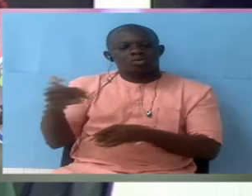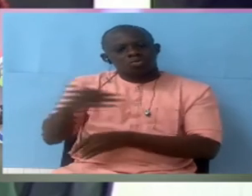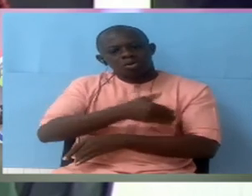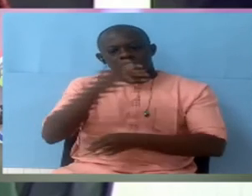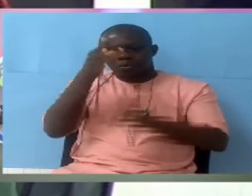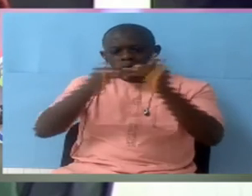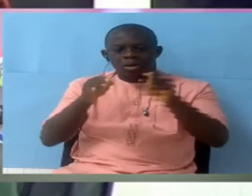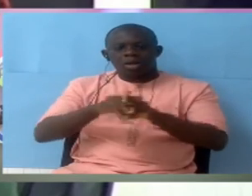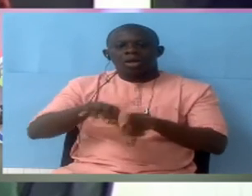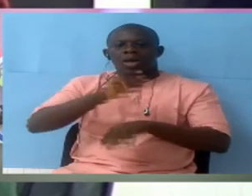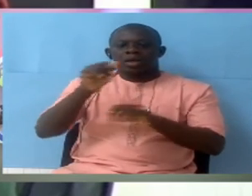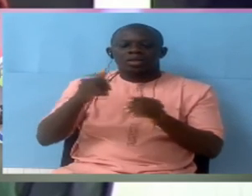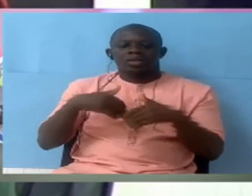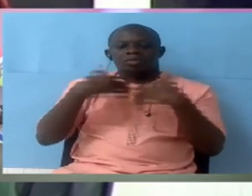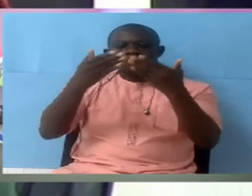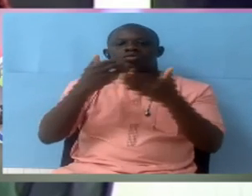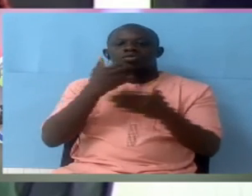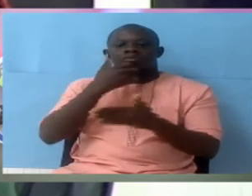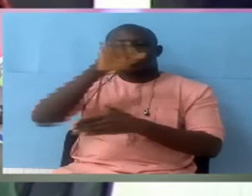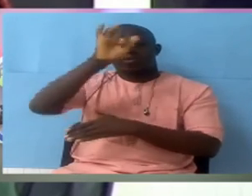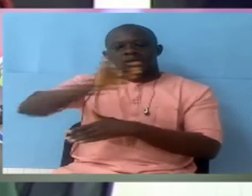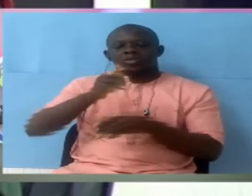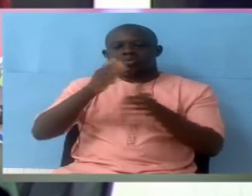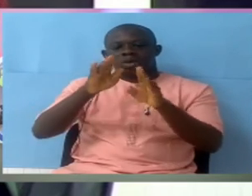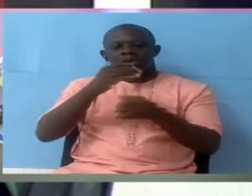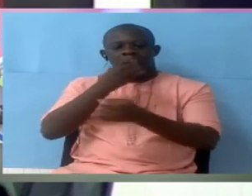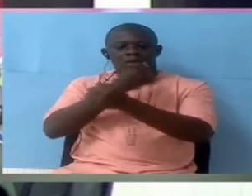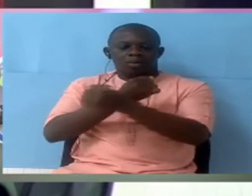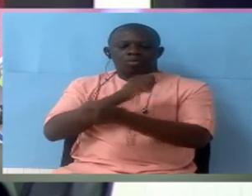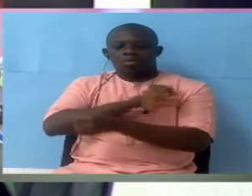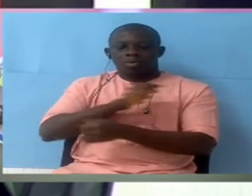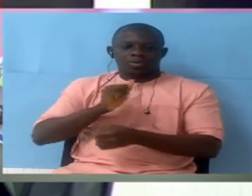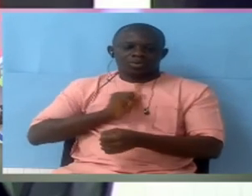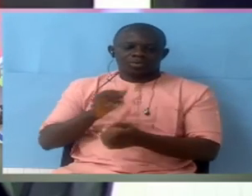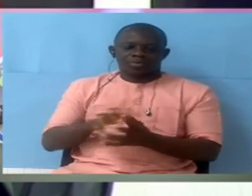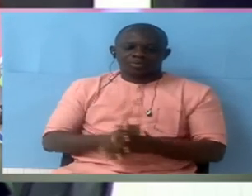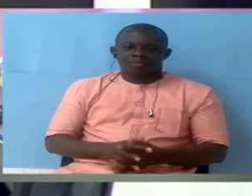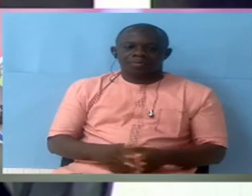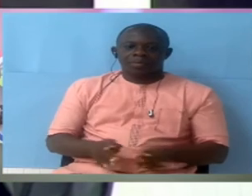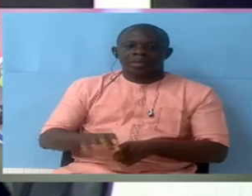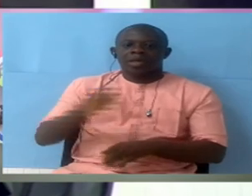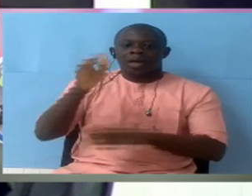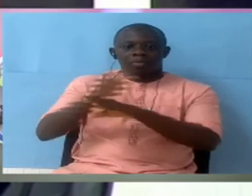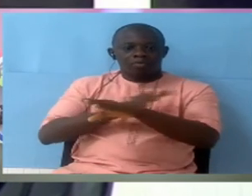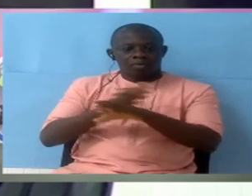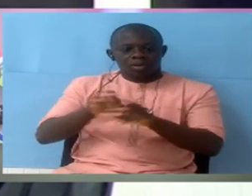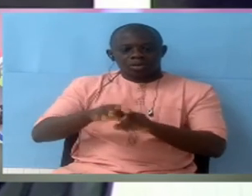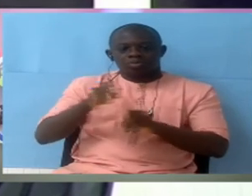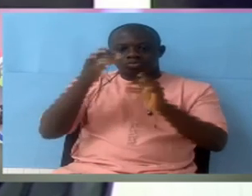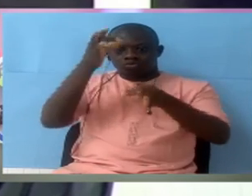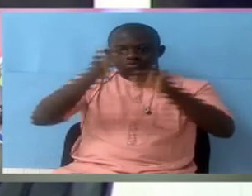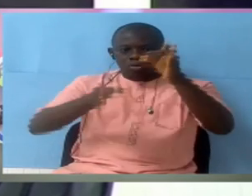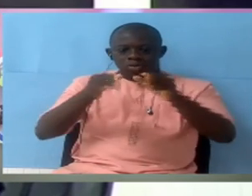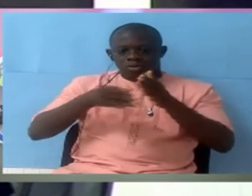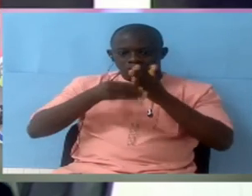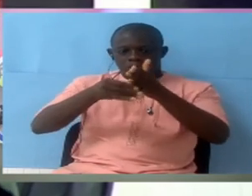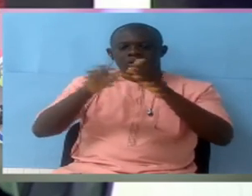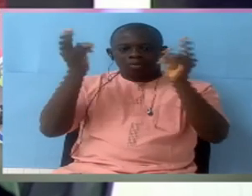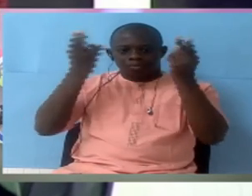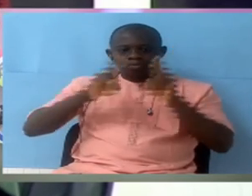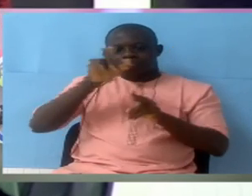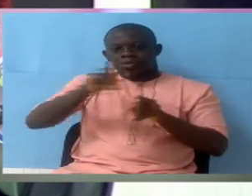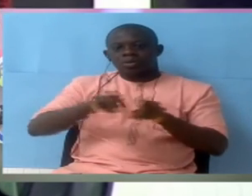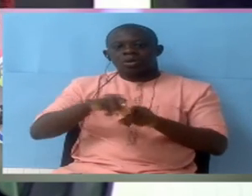just sentence us like that. Deñu jël rek tej ñu nonu. And before the judge advocate wanted to pass his